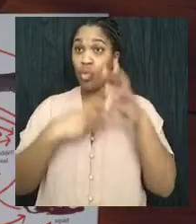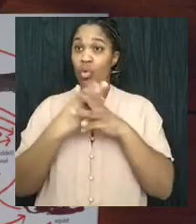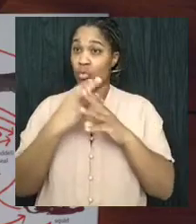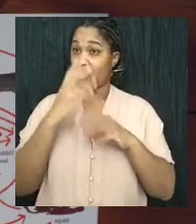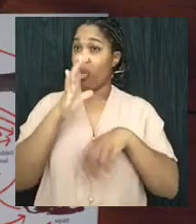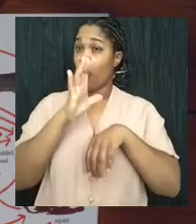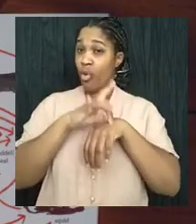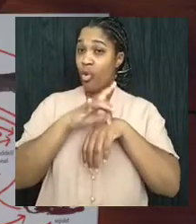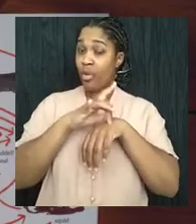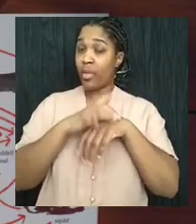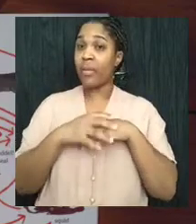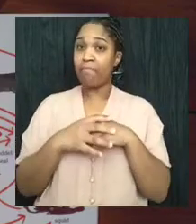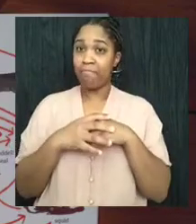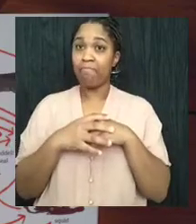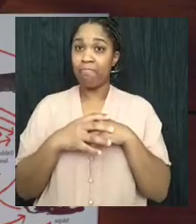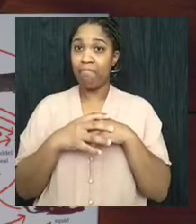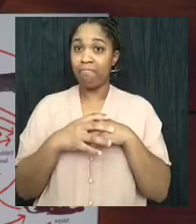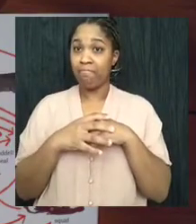krill.